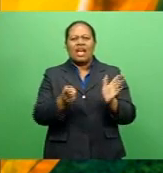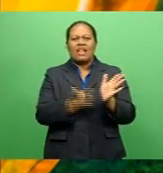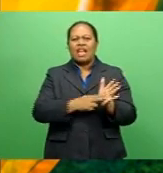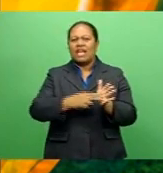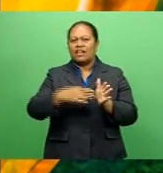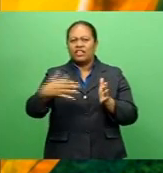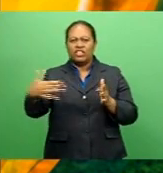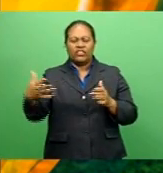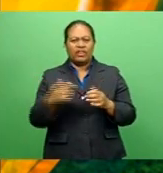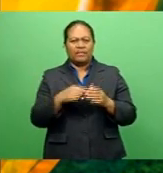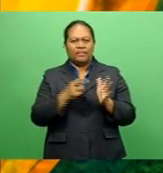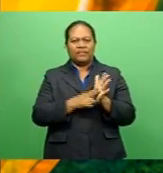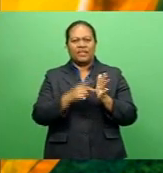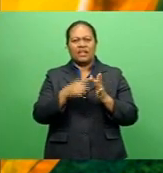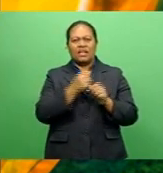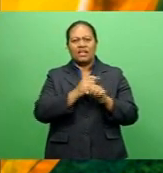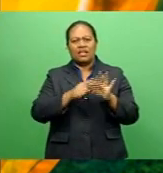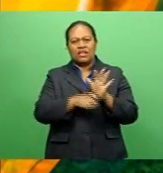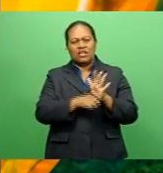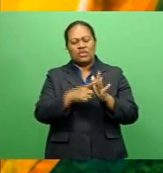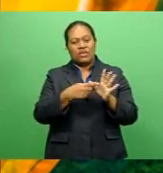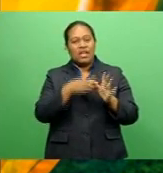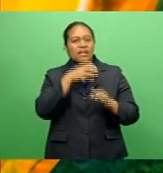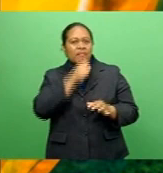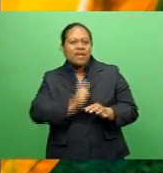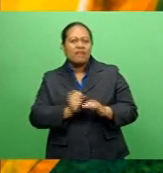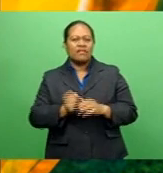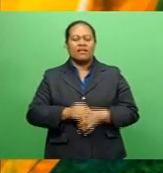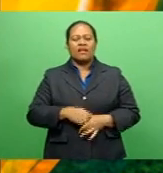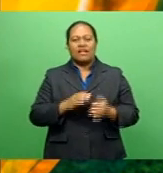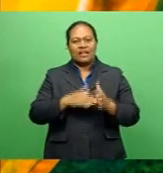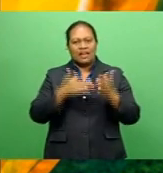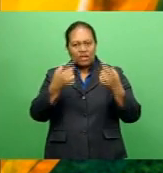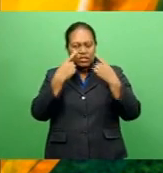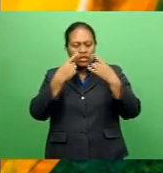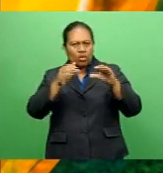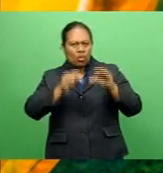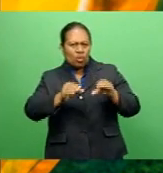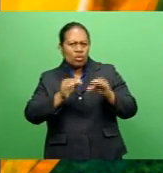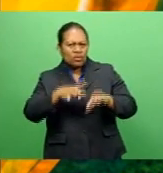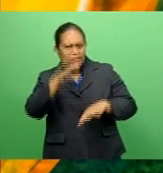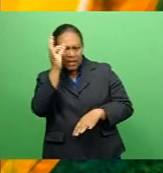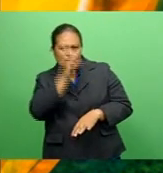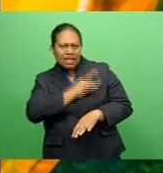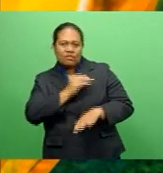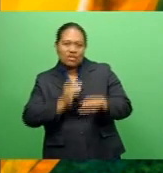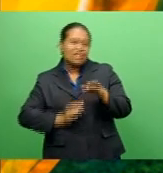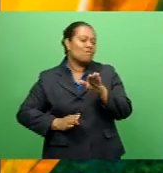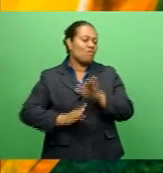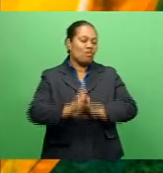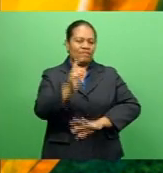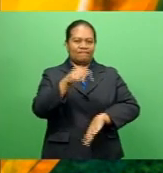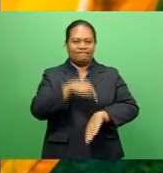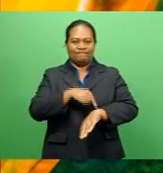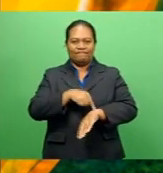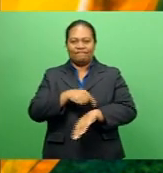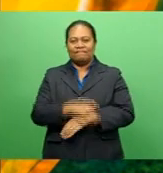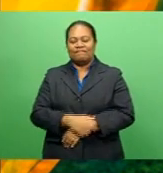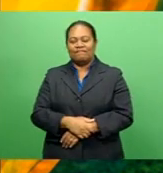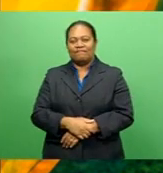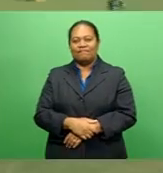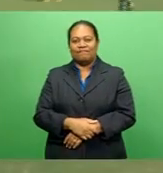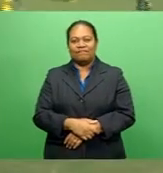Jibola Fonza showing impressive skills in the match against Nandi, which their coach believes will only improve with time. Tali